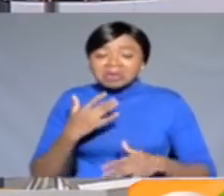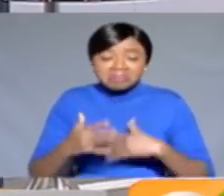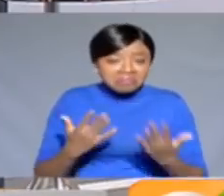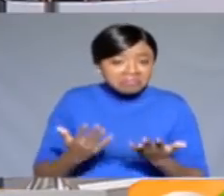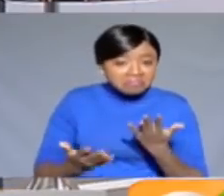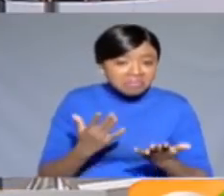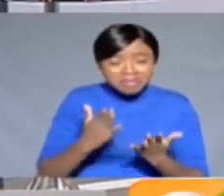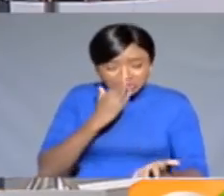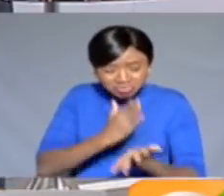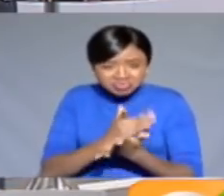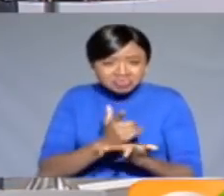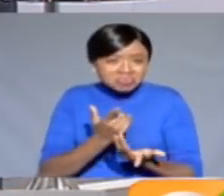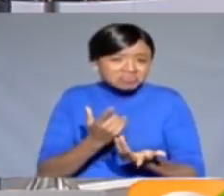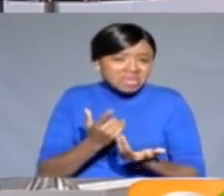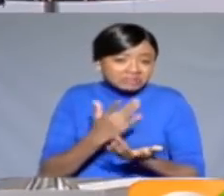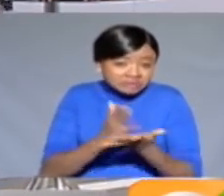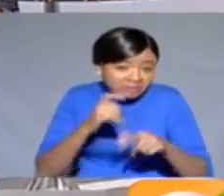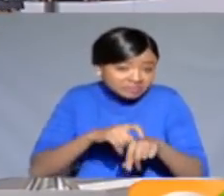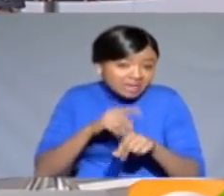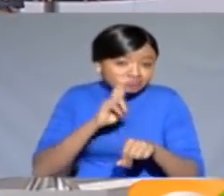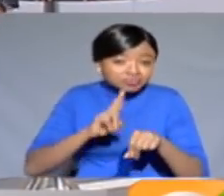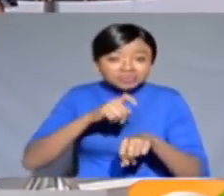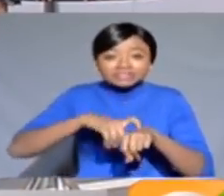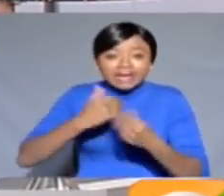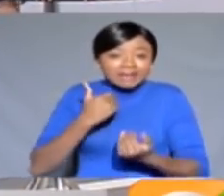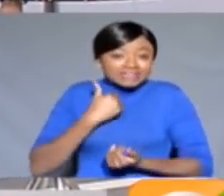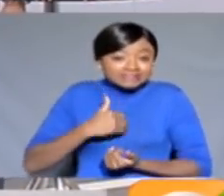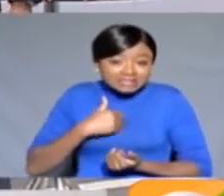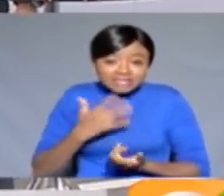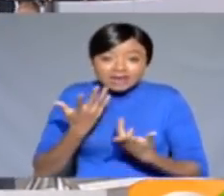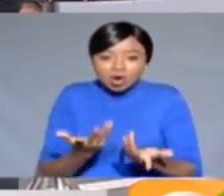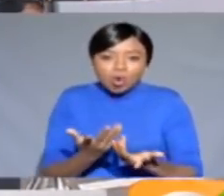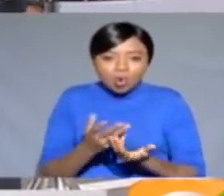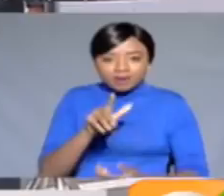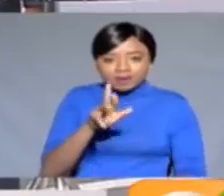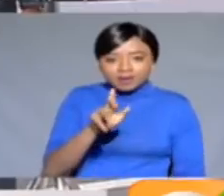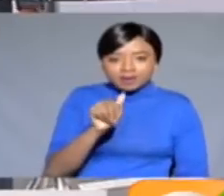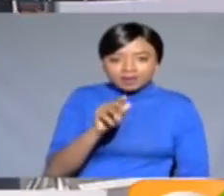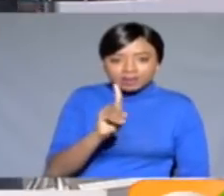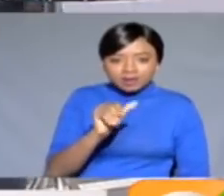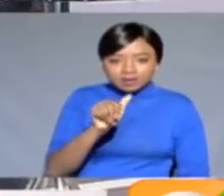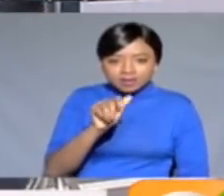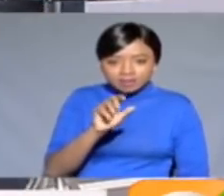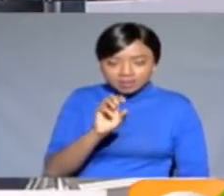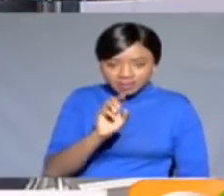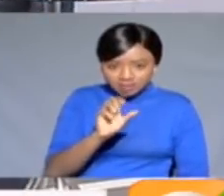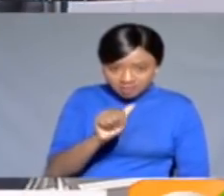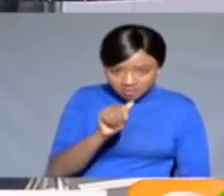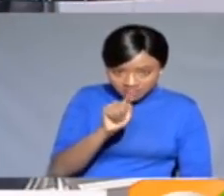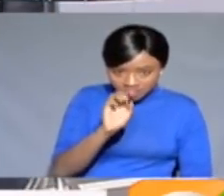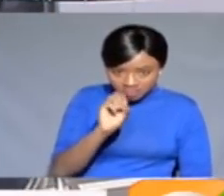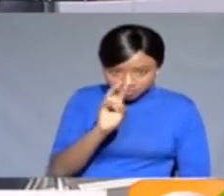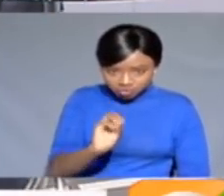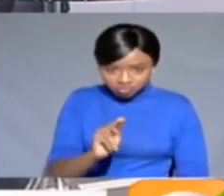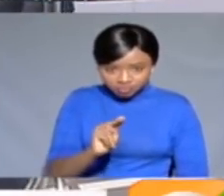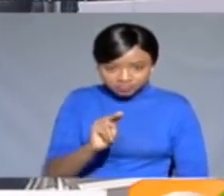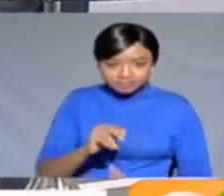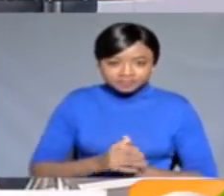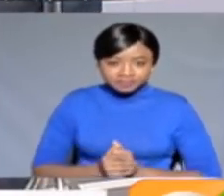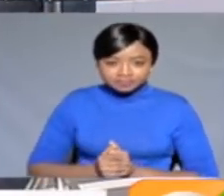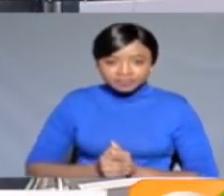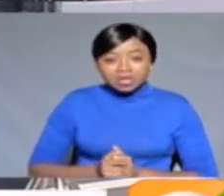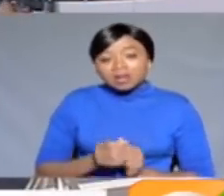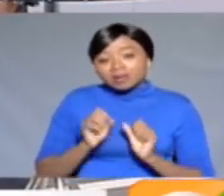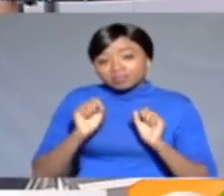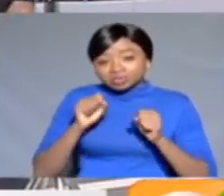not a major treatment, but this is sometimes used, surgery and radiation therapy as well, may be used in